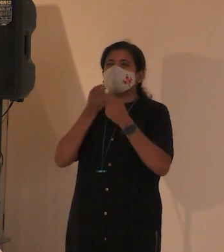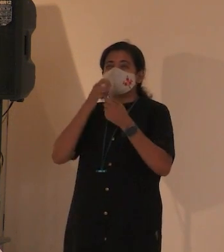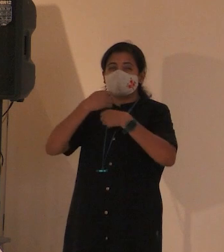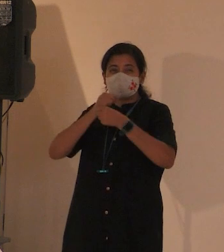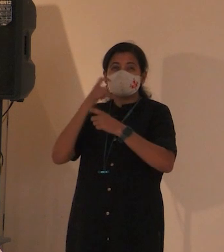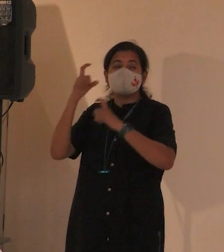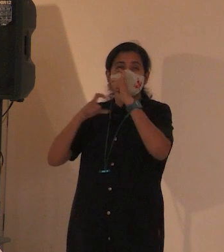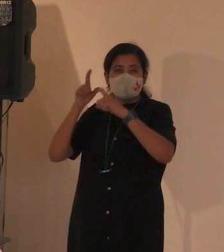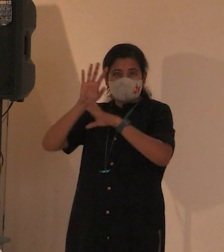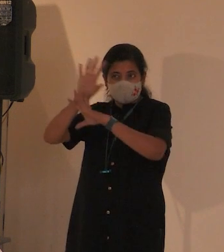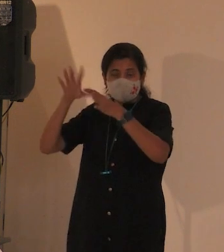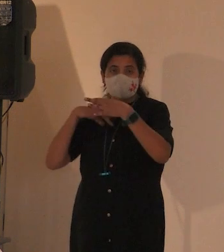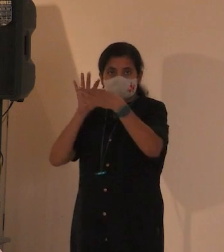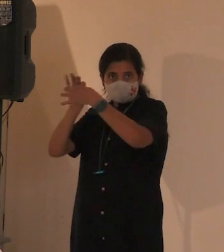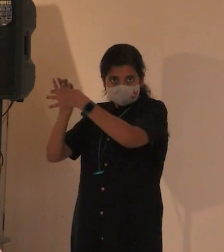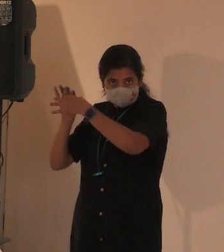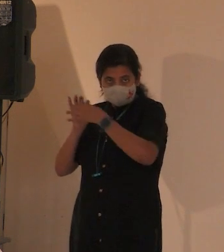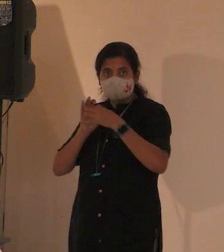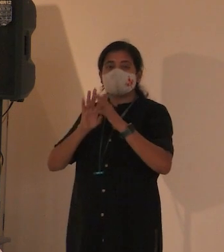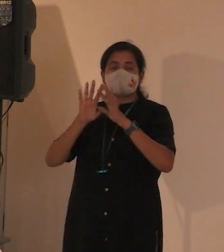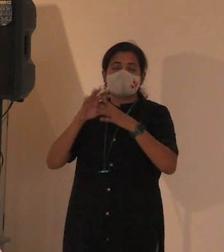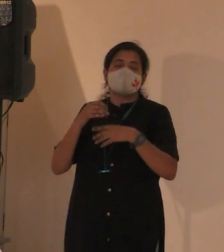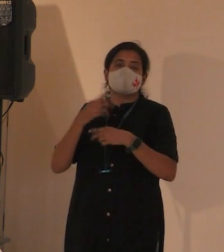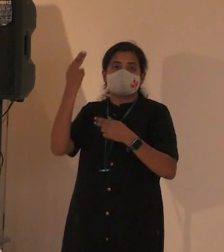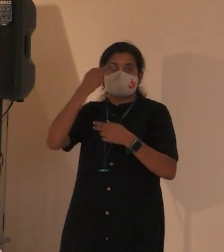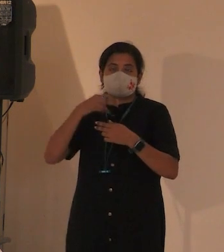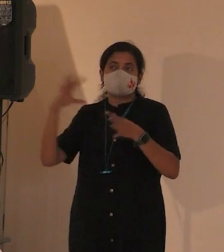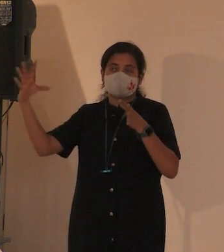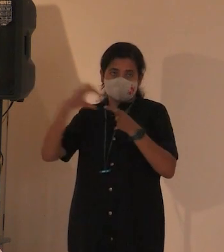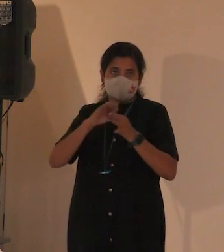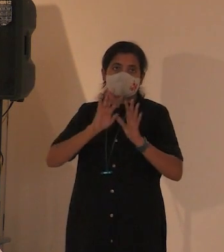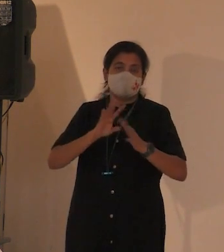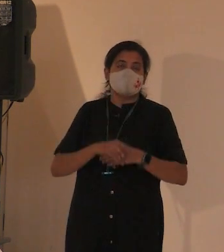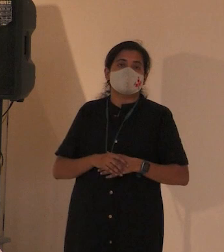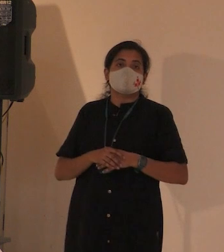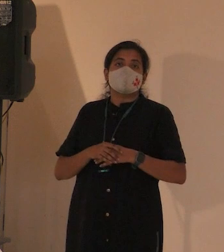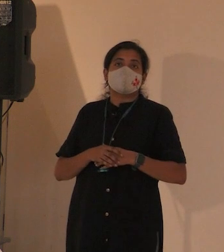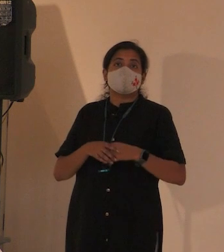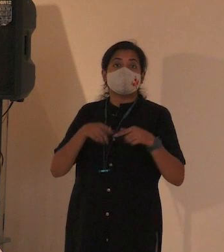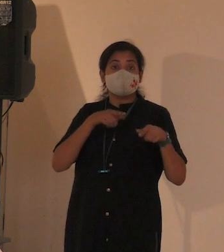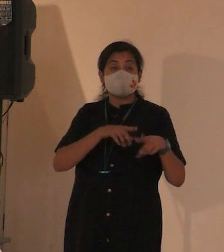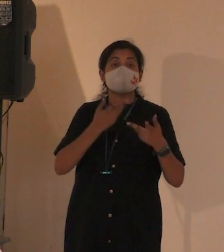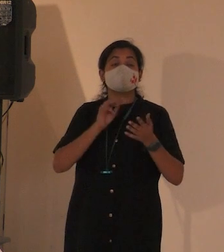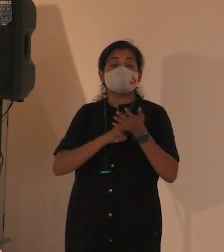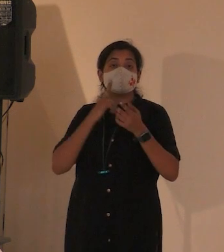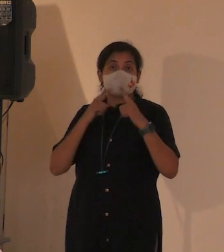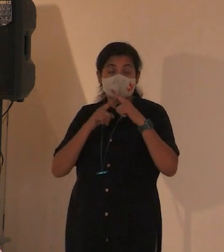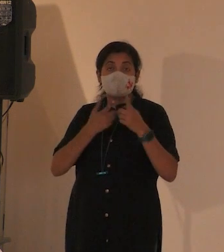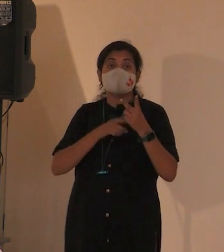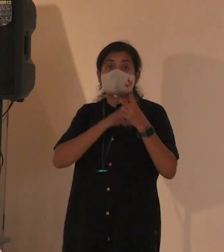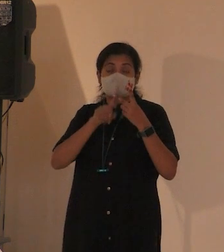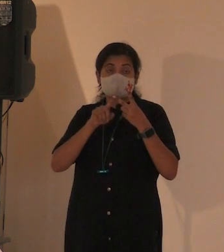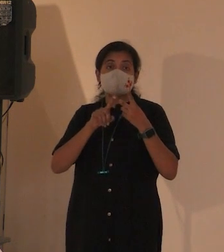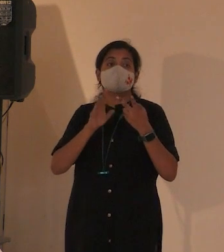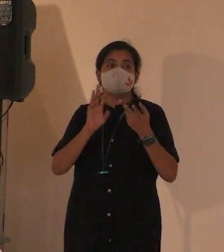as Park Davis, and it was painted by Robert Thom. The first ones, what we have heard, is in MIT, and the second